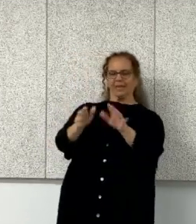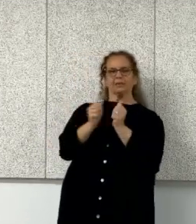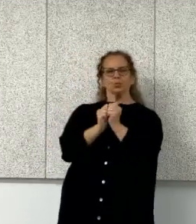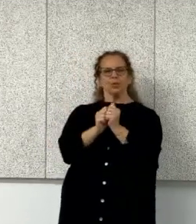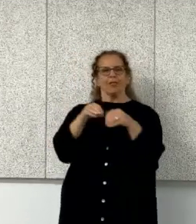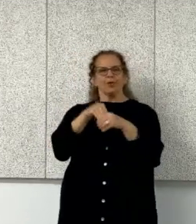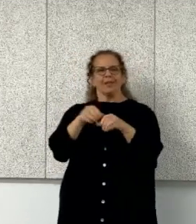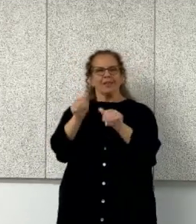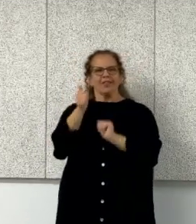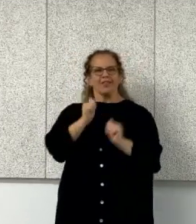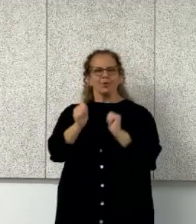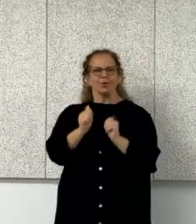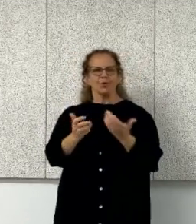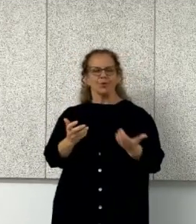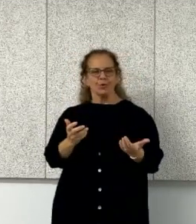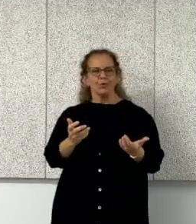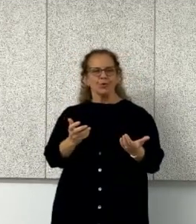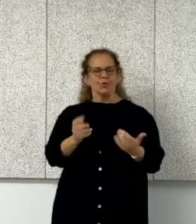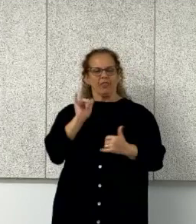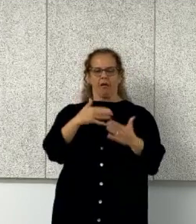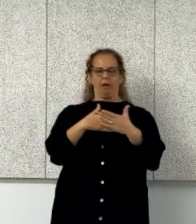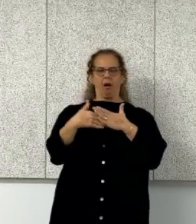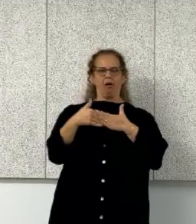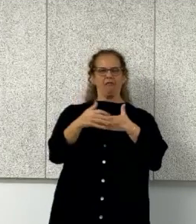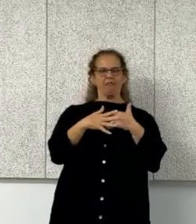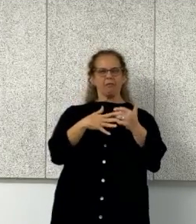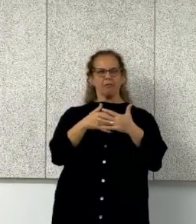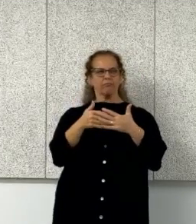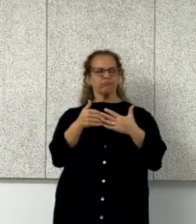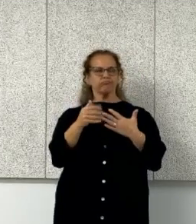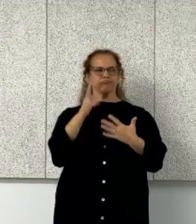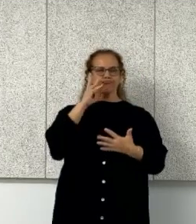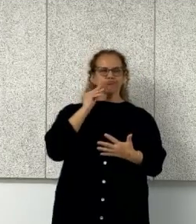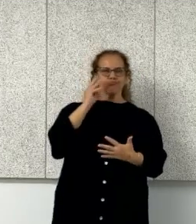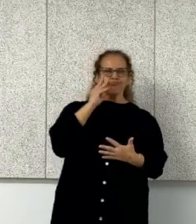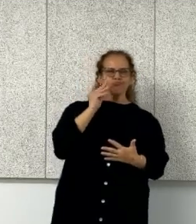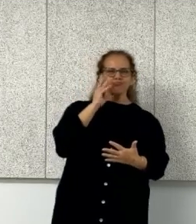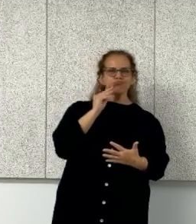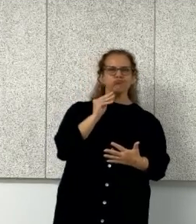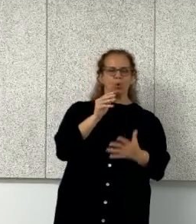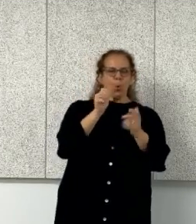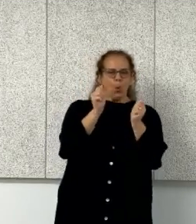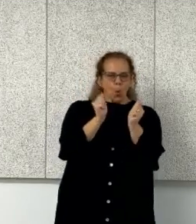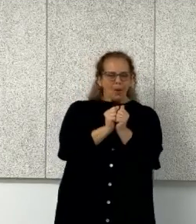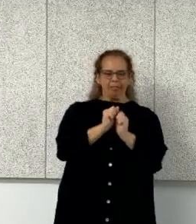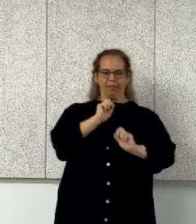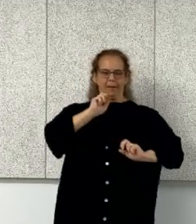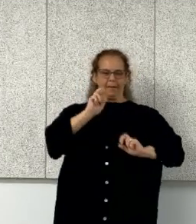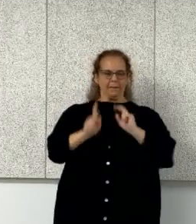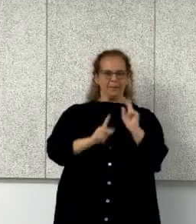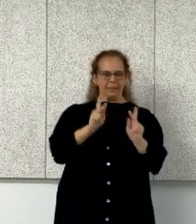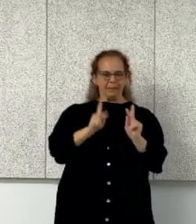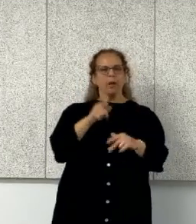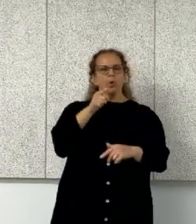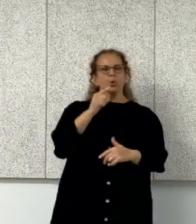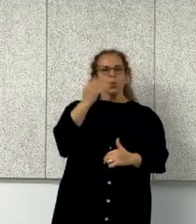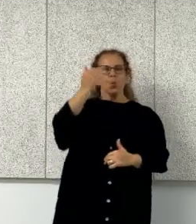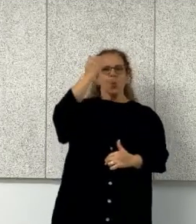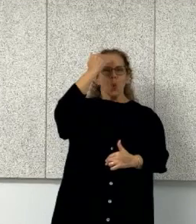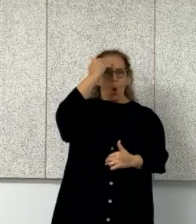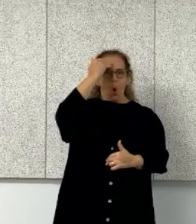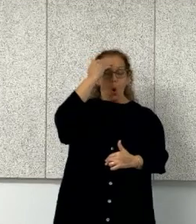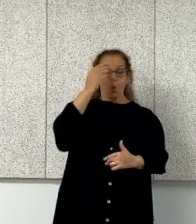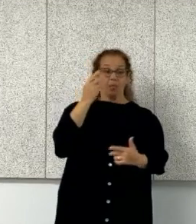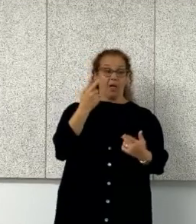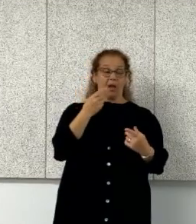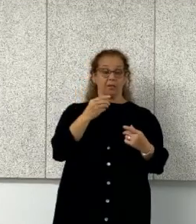people, the comfort level and that experience of being with people that you know, that you haven't seen for a